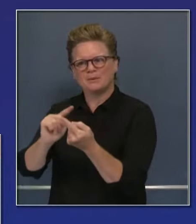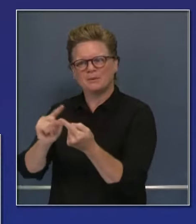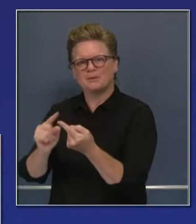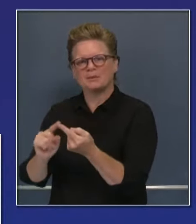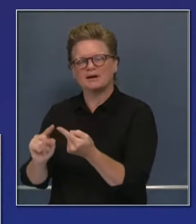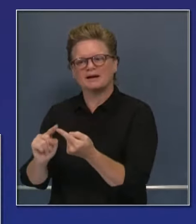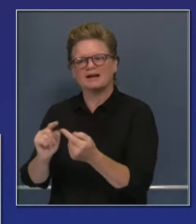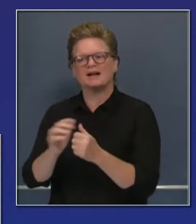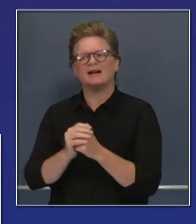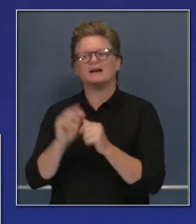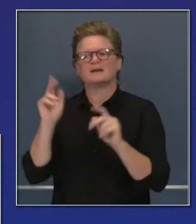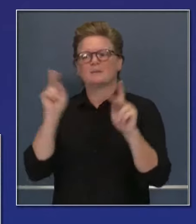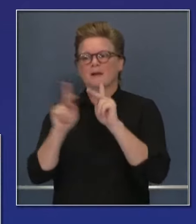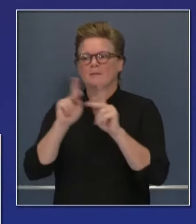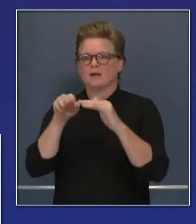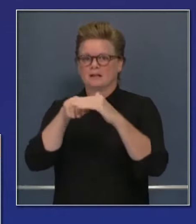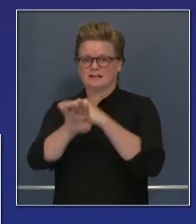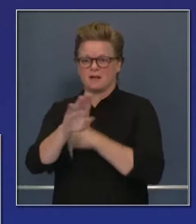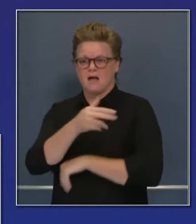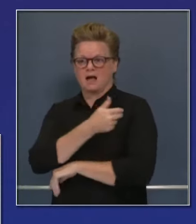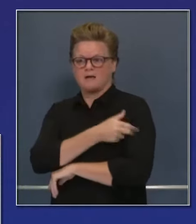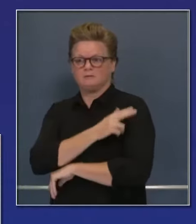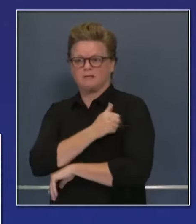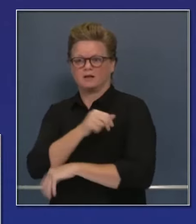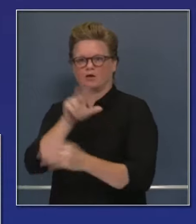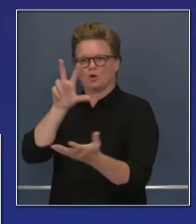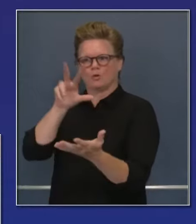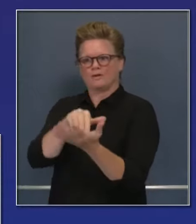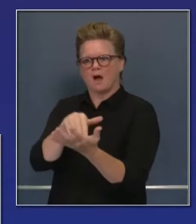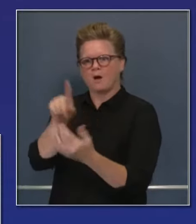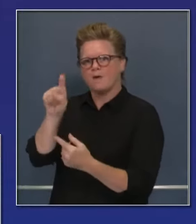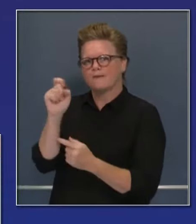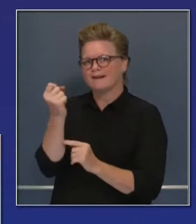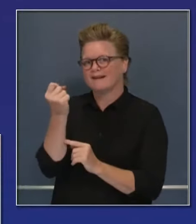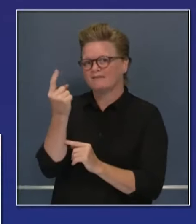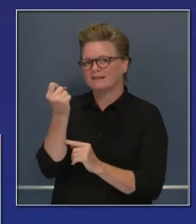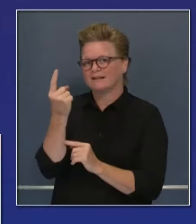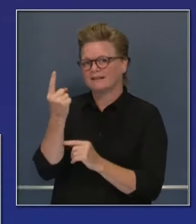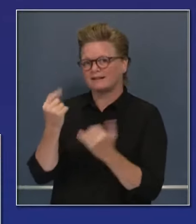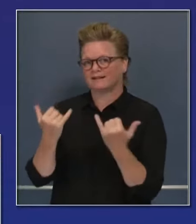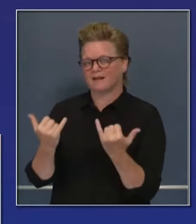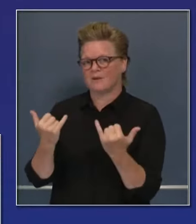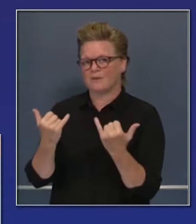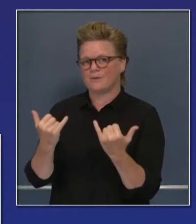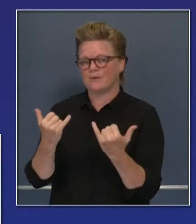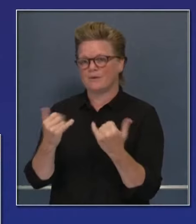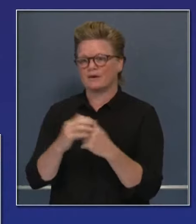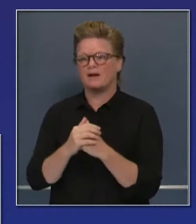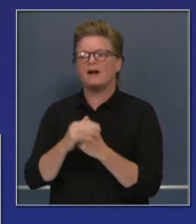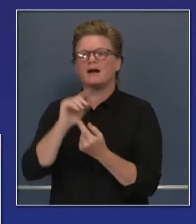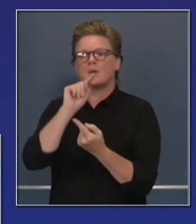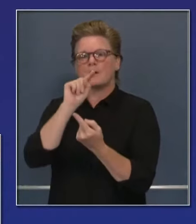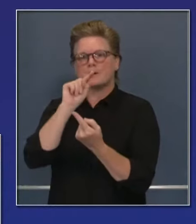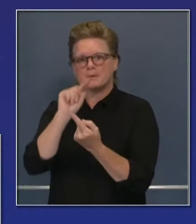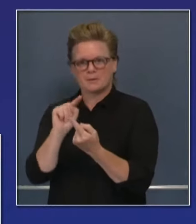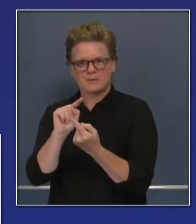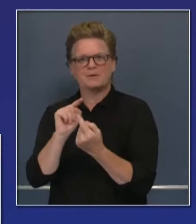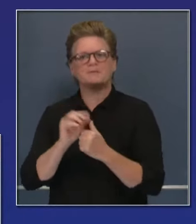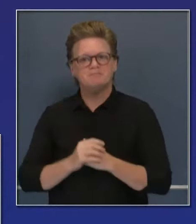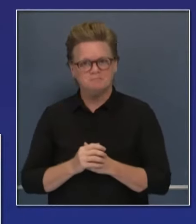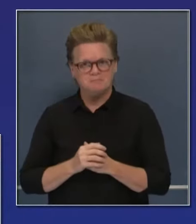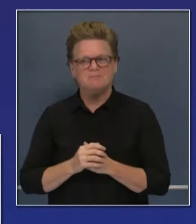COVID patients represented in our hospitals beds system-wide. So 4% of those that are